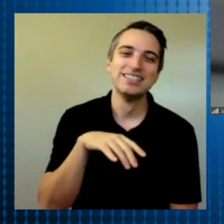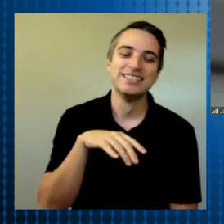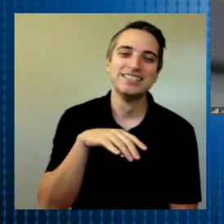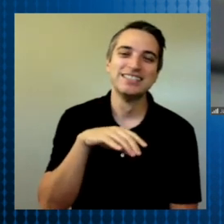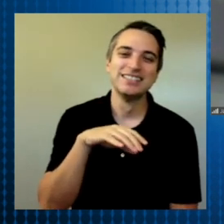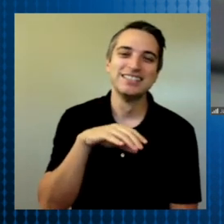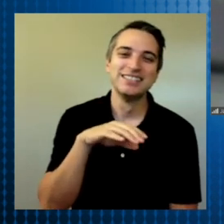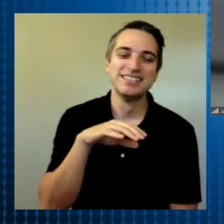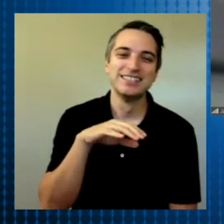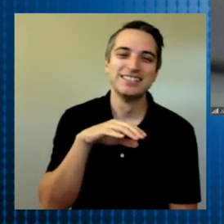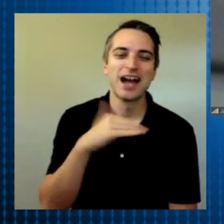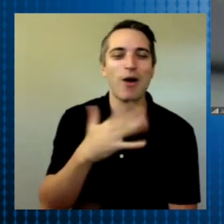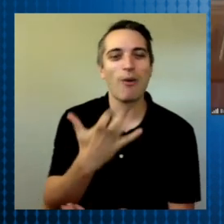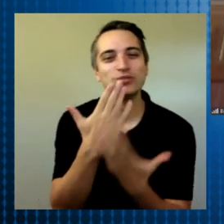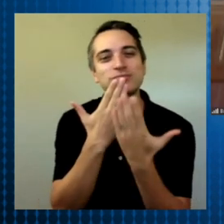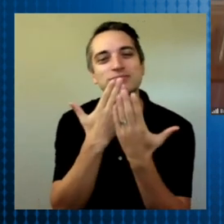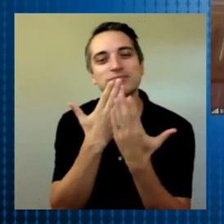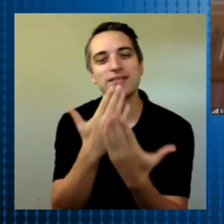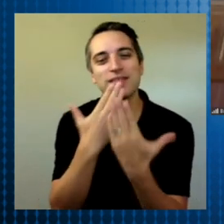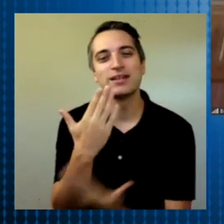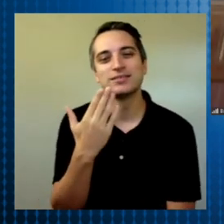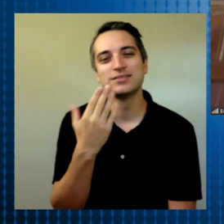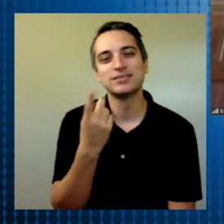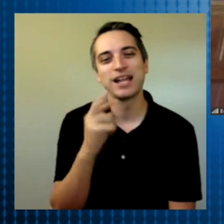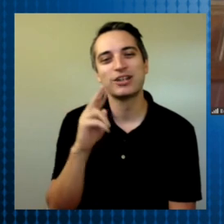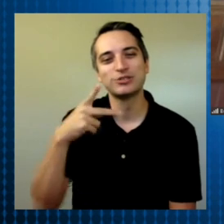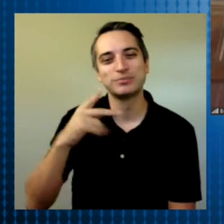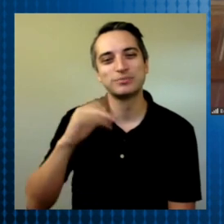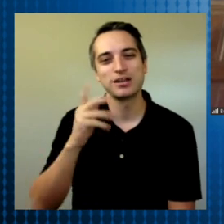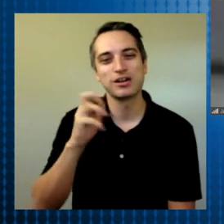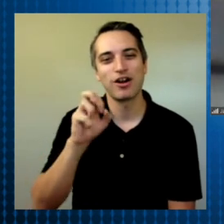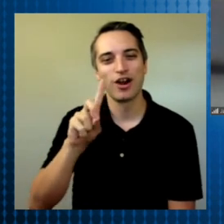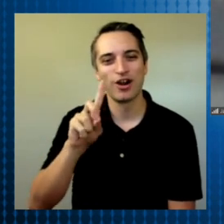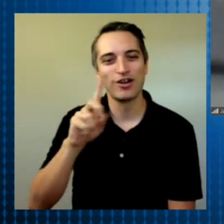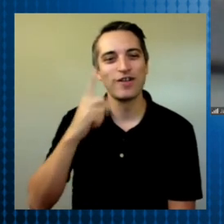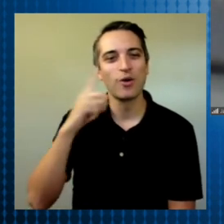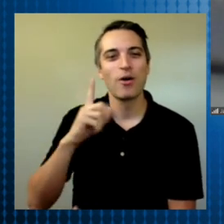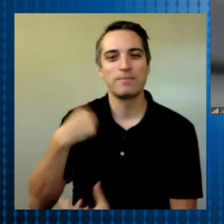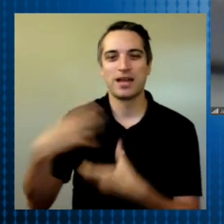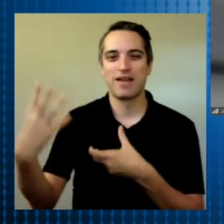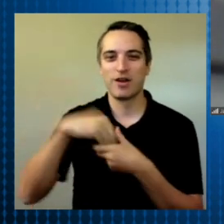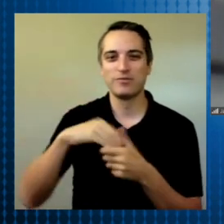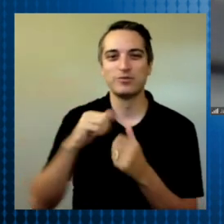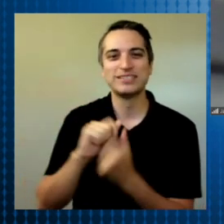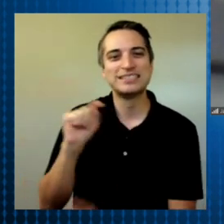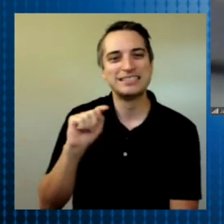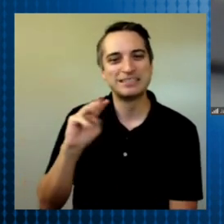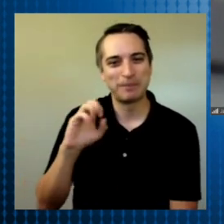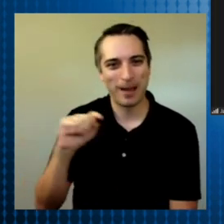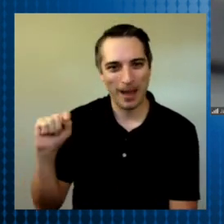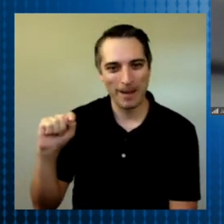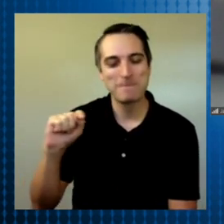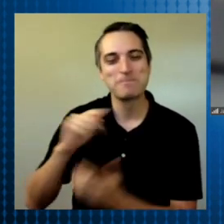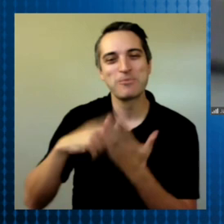opportunity to be a part of the TMOT program. It was very influential in my matriculation through my community college.